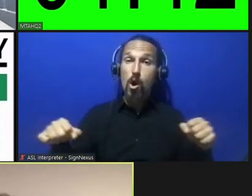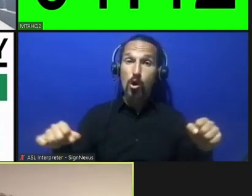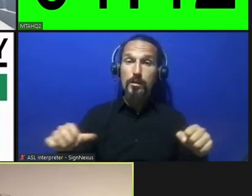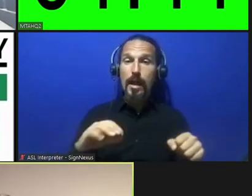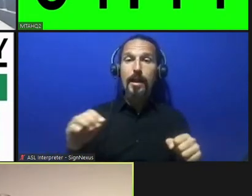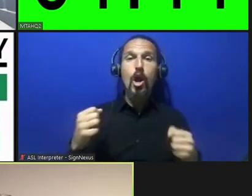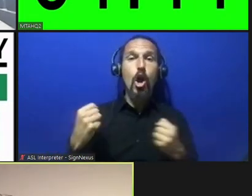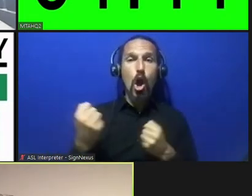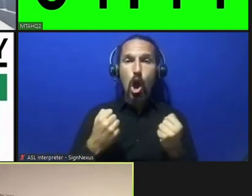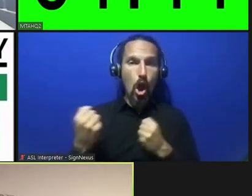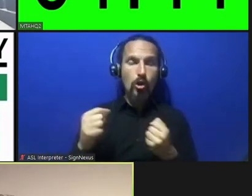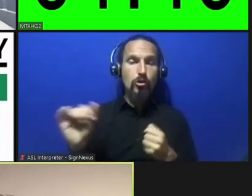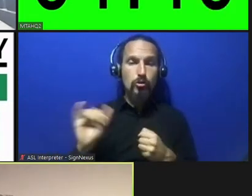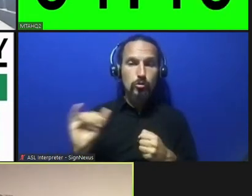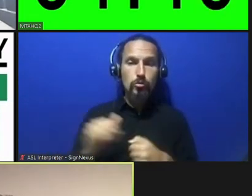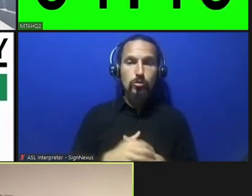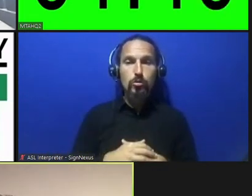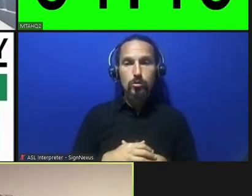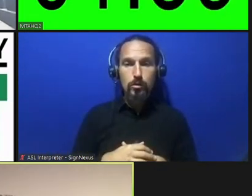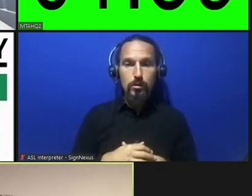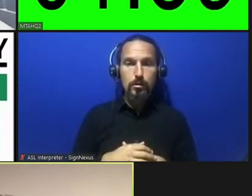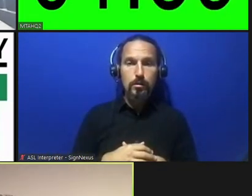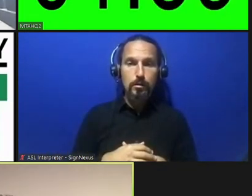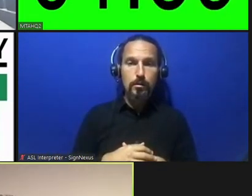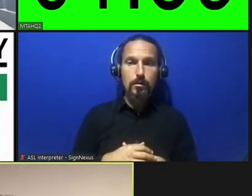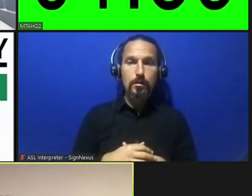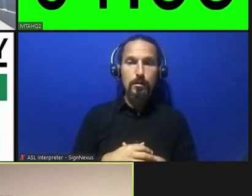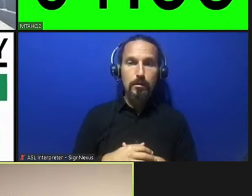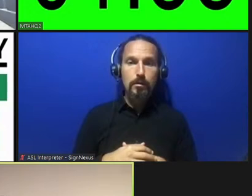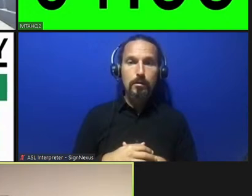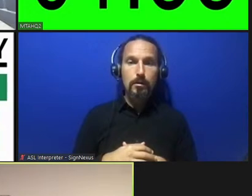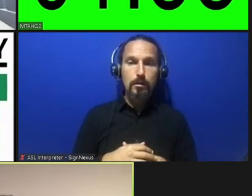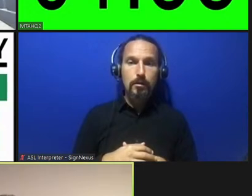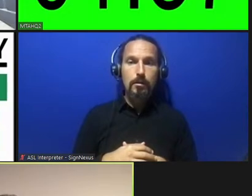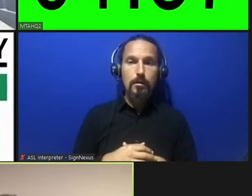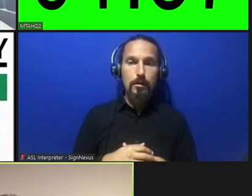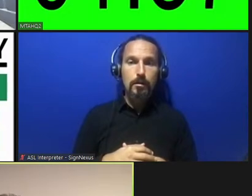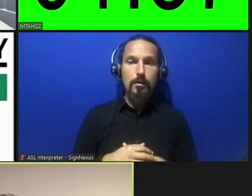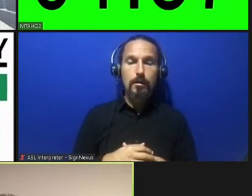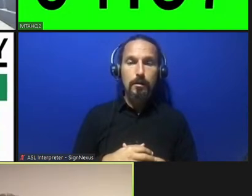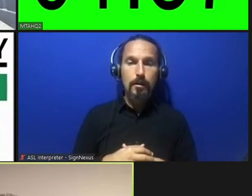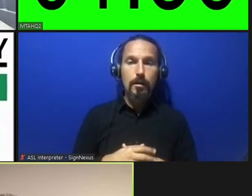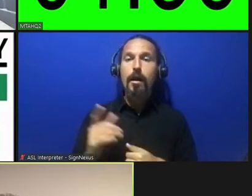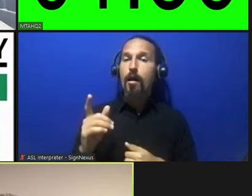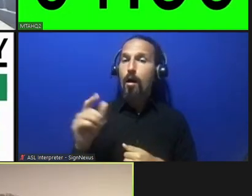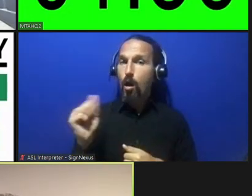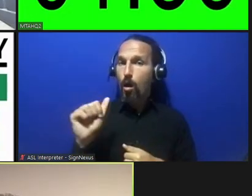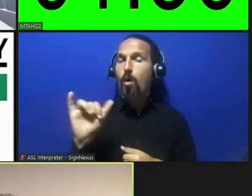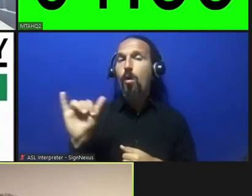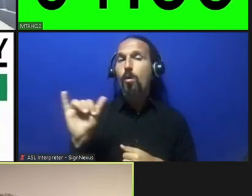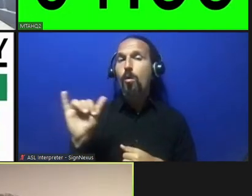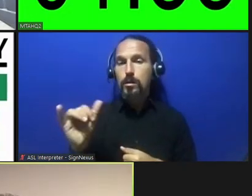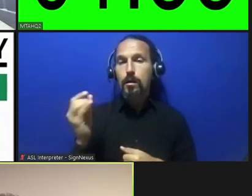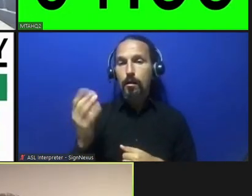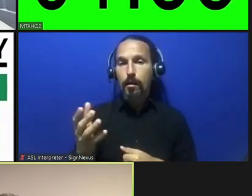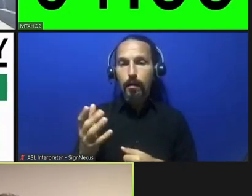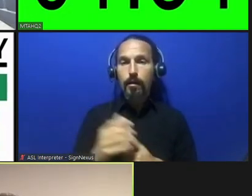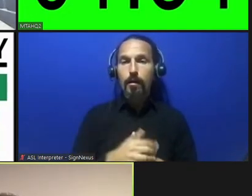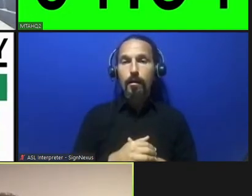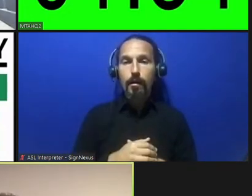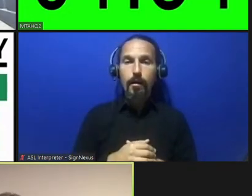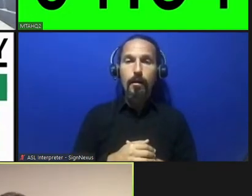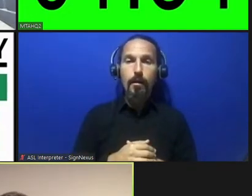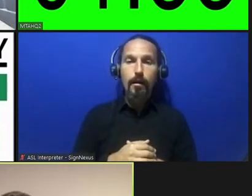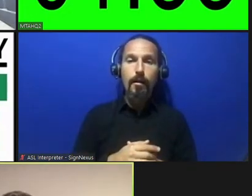cars quite a bit and this uh there's besides all that which is uh